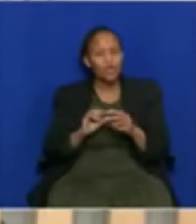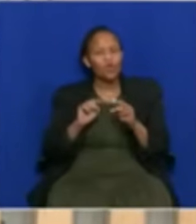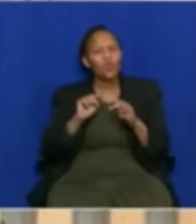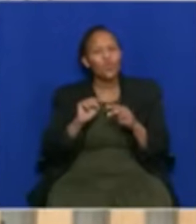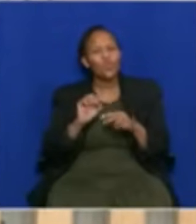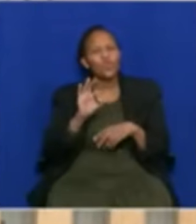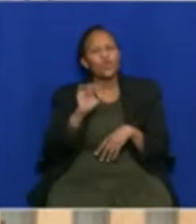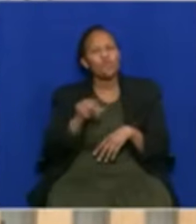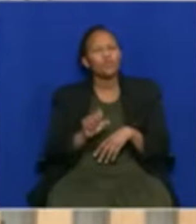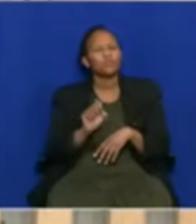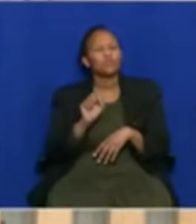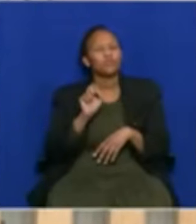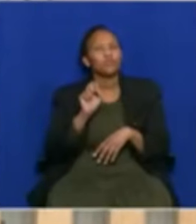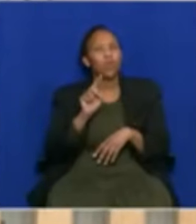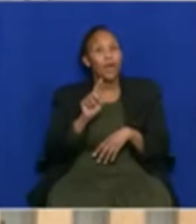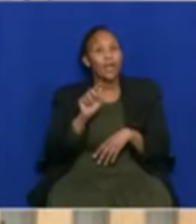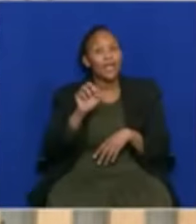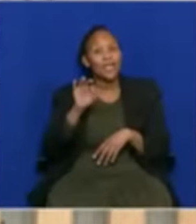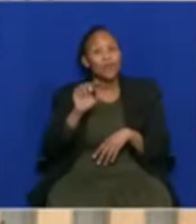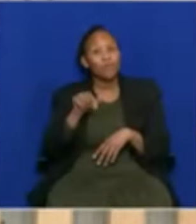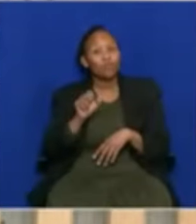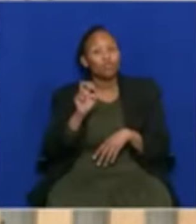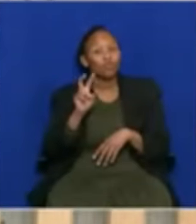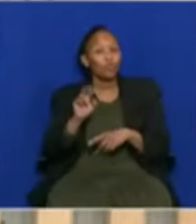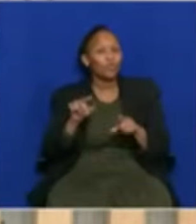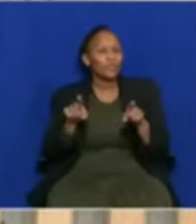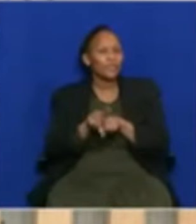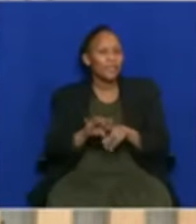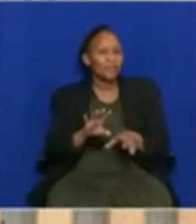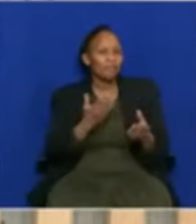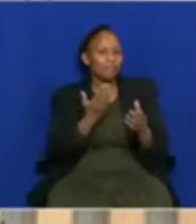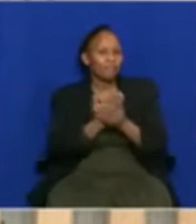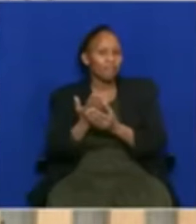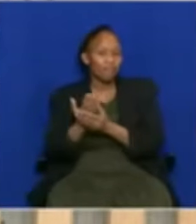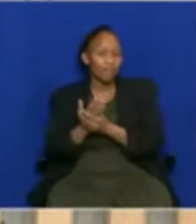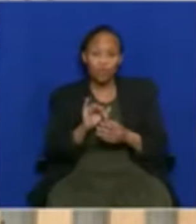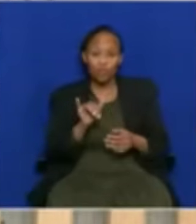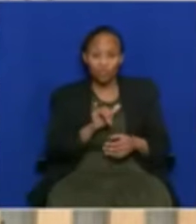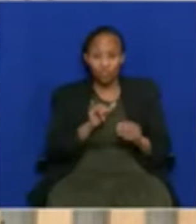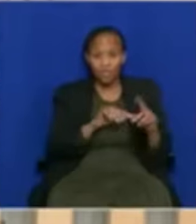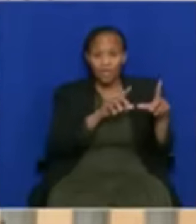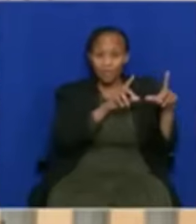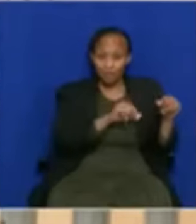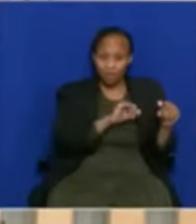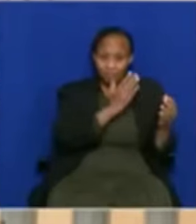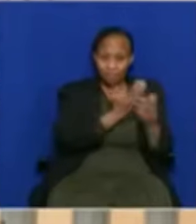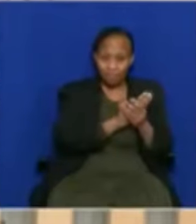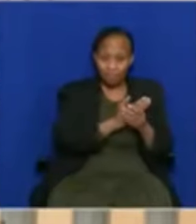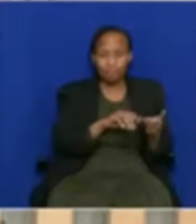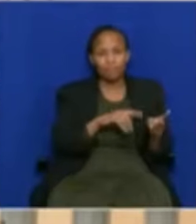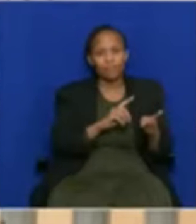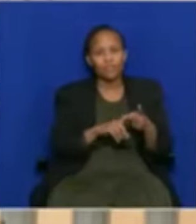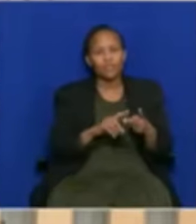3.2, those are the same dockets. The two dockets, the Cape Town docket and the Valeria CAS